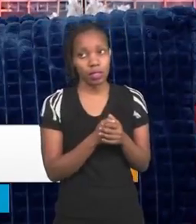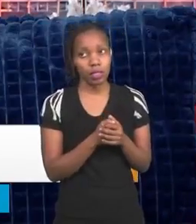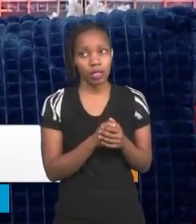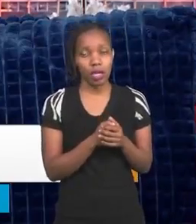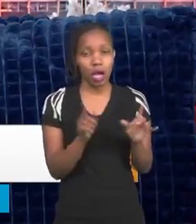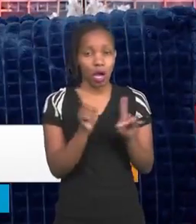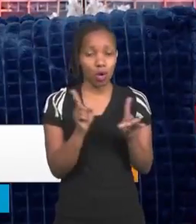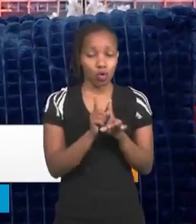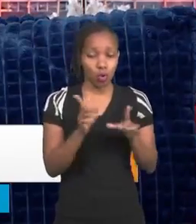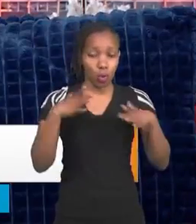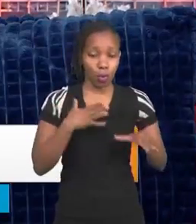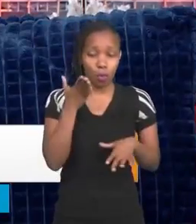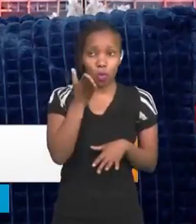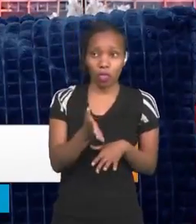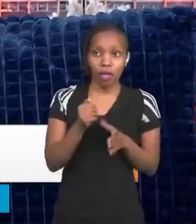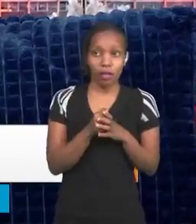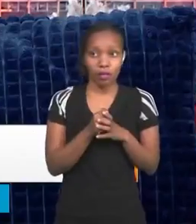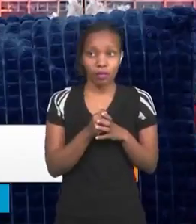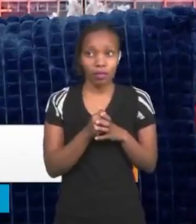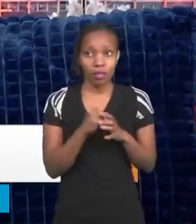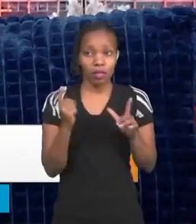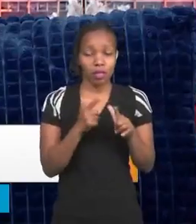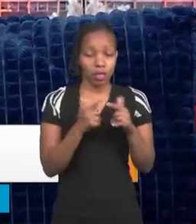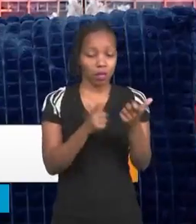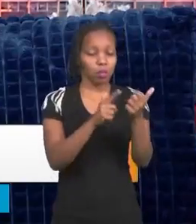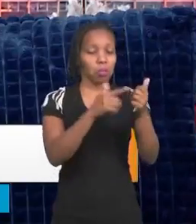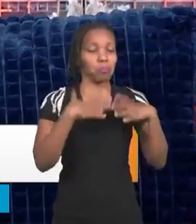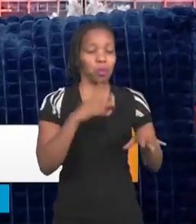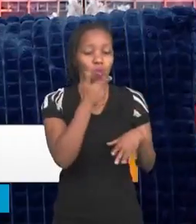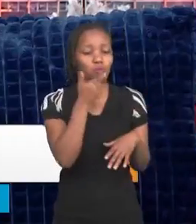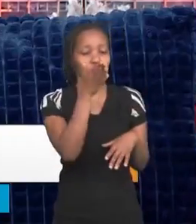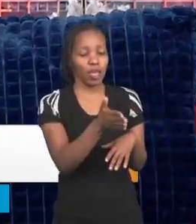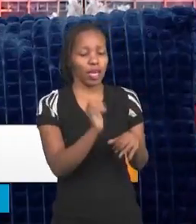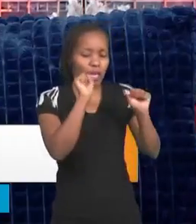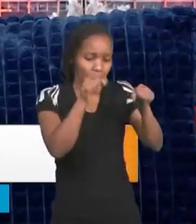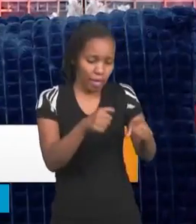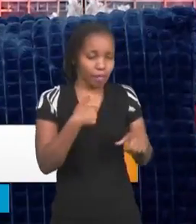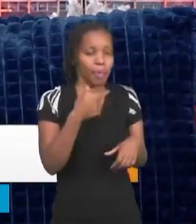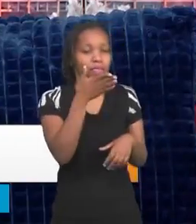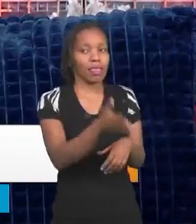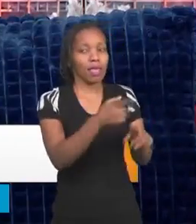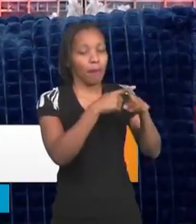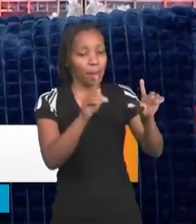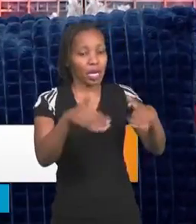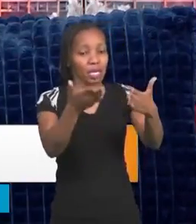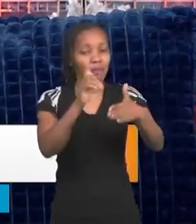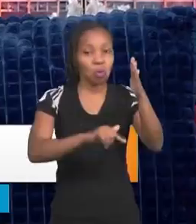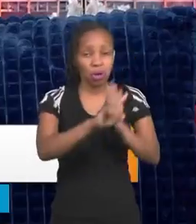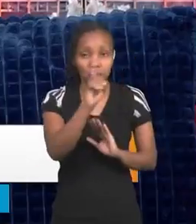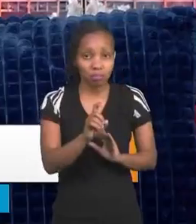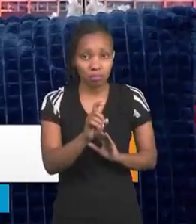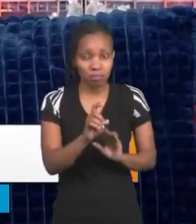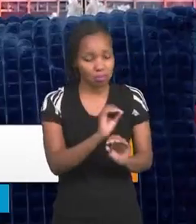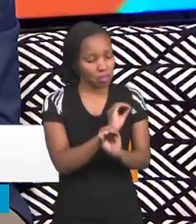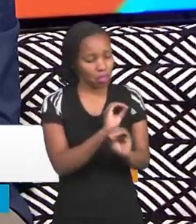presentism. So when you come and you are counting the number of people who are there, oh yes, I'm there. Yeah. But what am I producing? Absolutely.